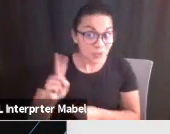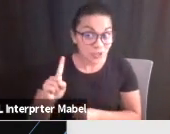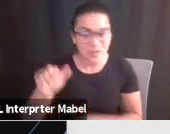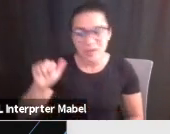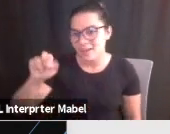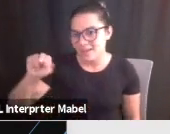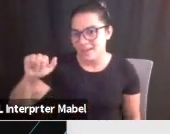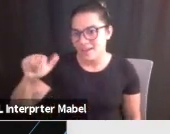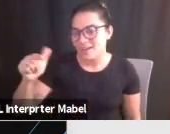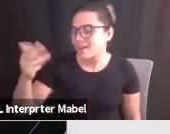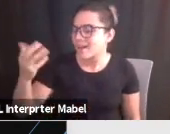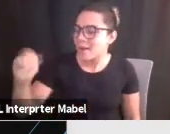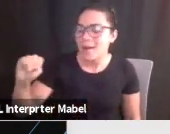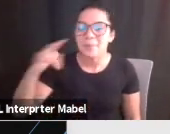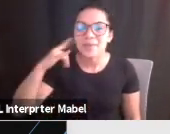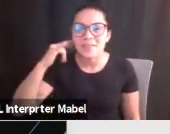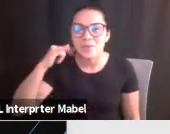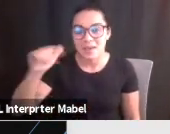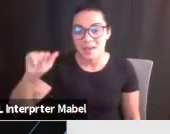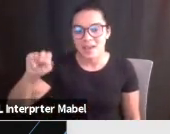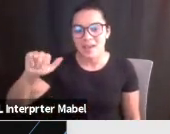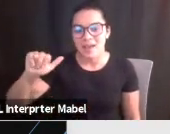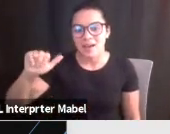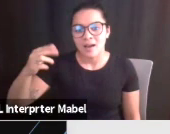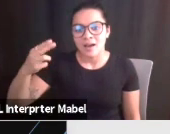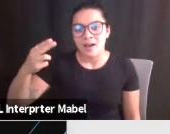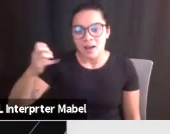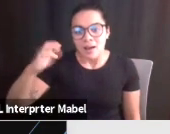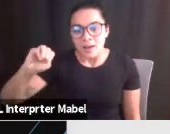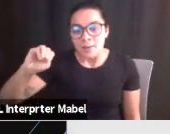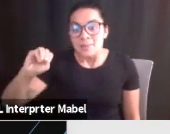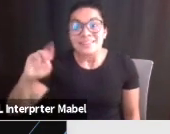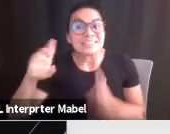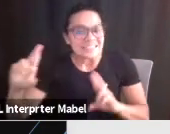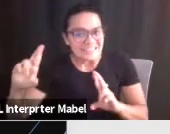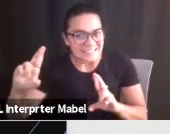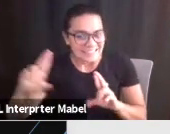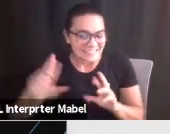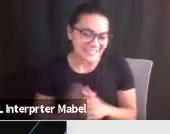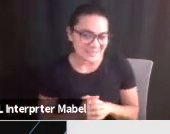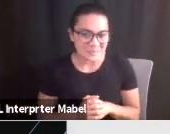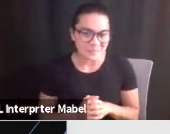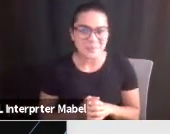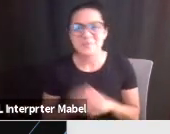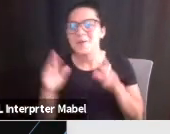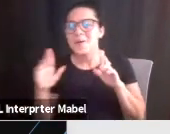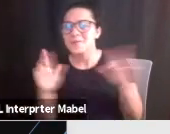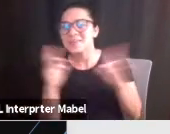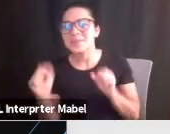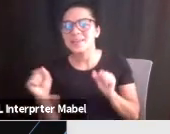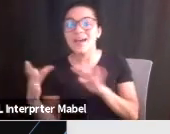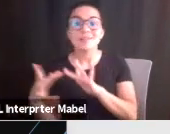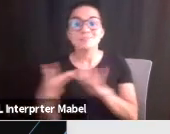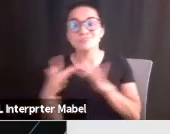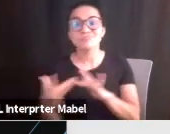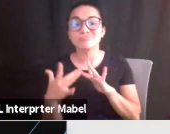fingers crossed. But either ways, we will make sure we get to see all of us, connect, reconnect, network.